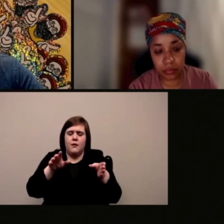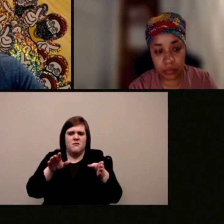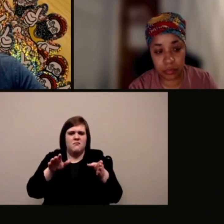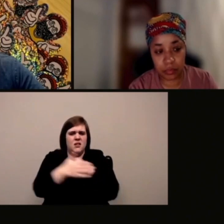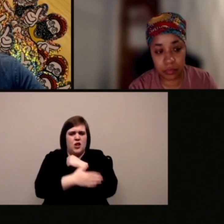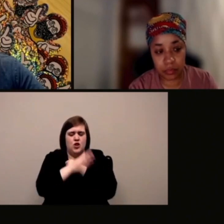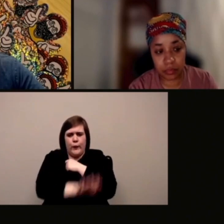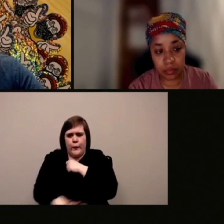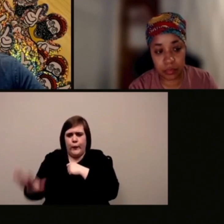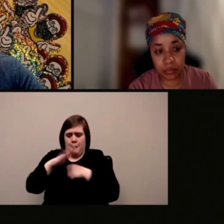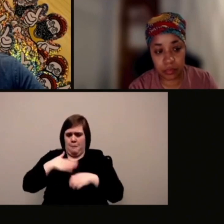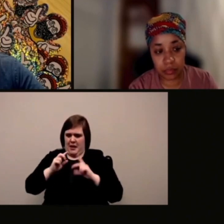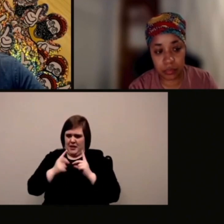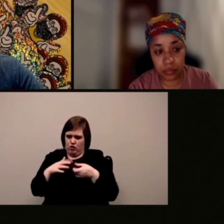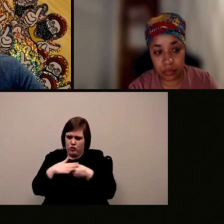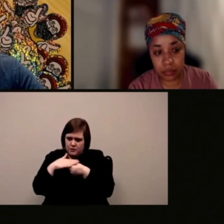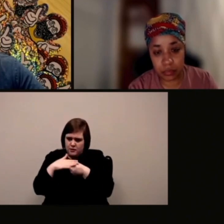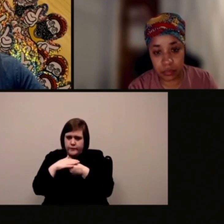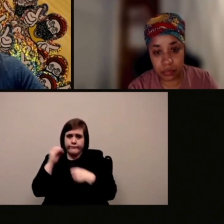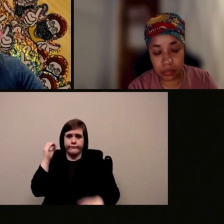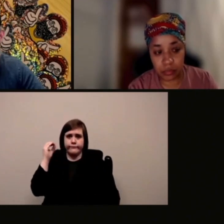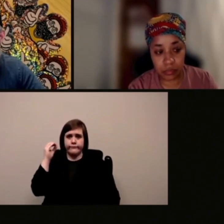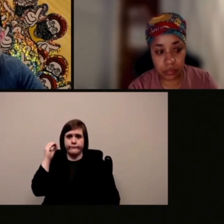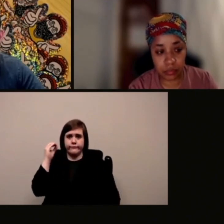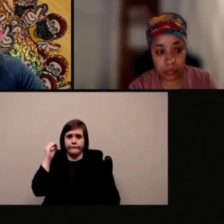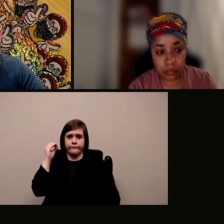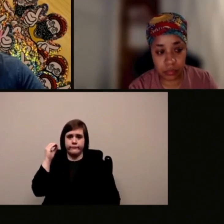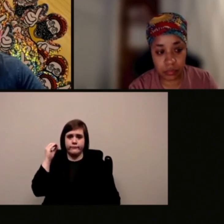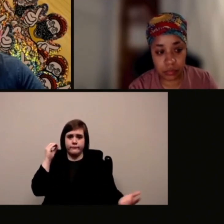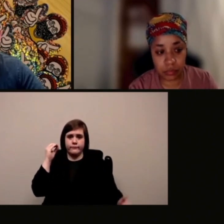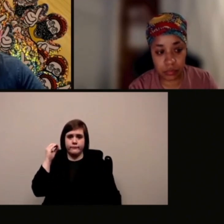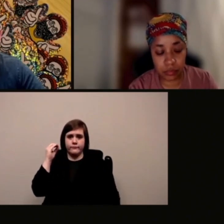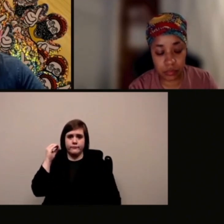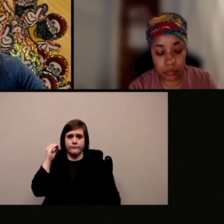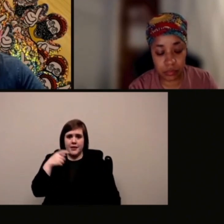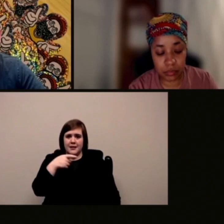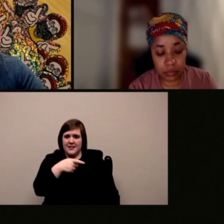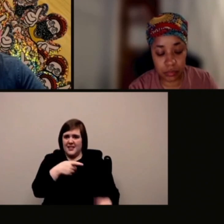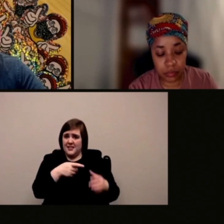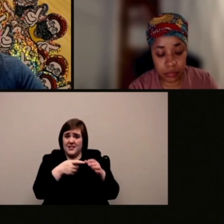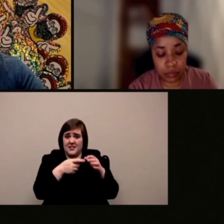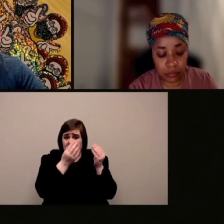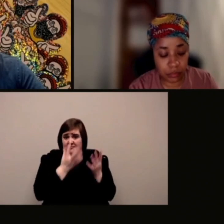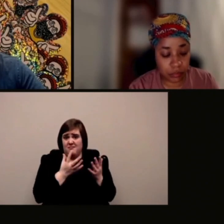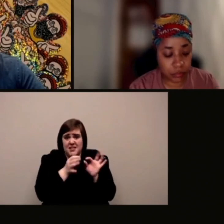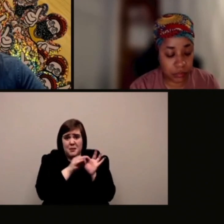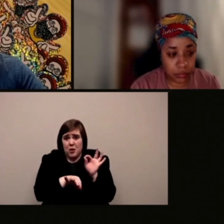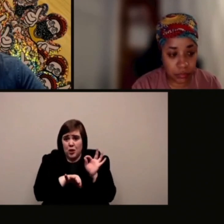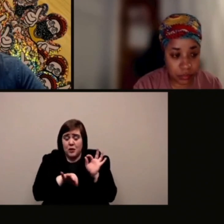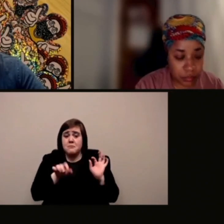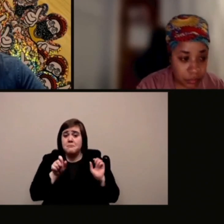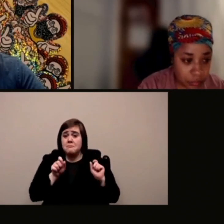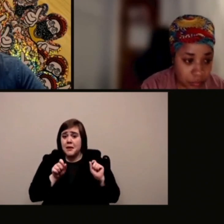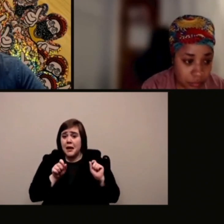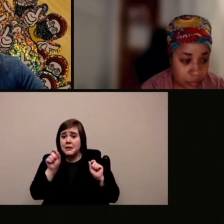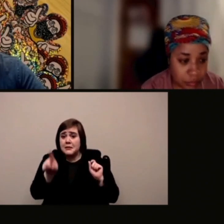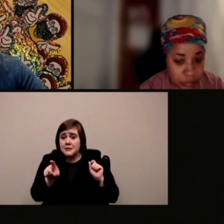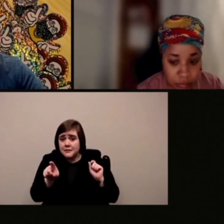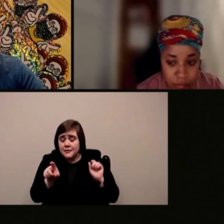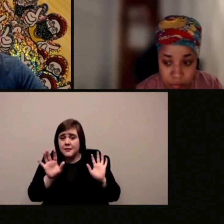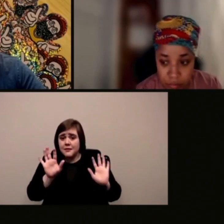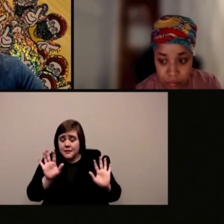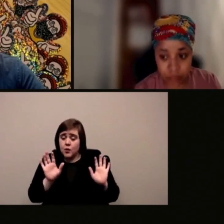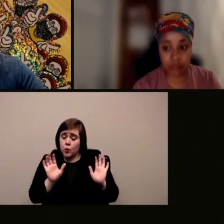was 0, I was like, this data is very simple for me to ask the question.